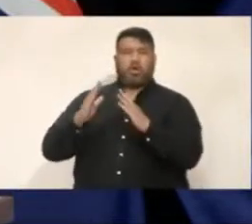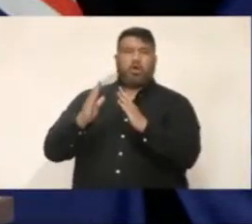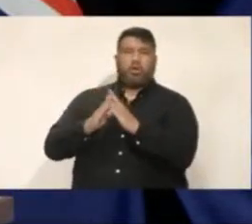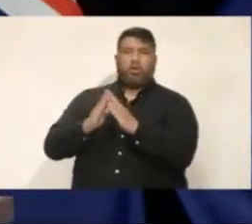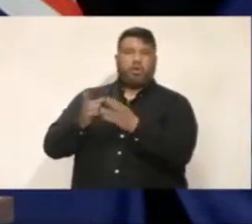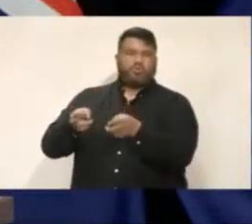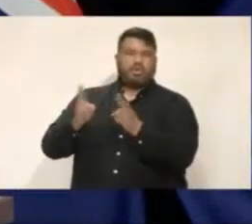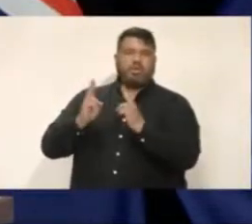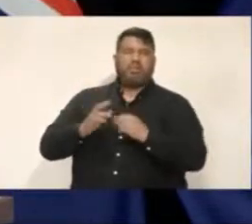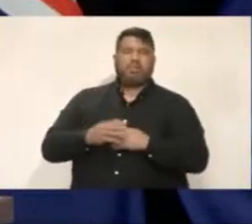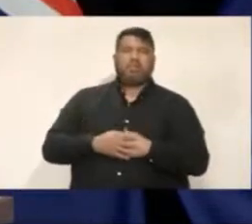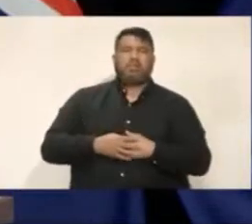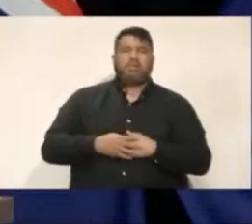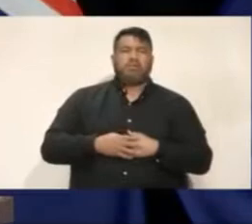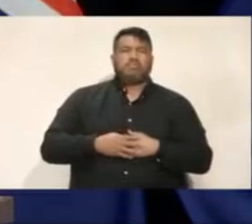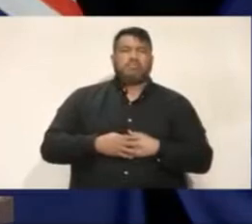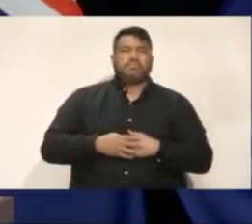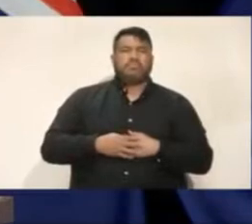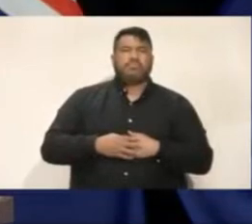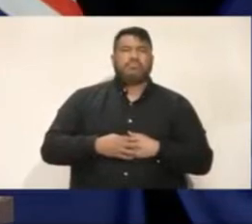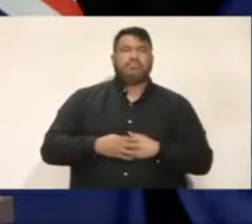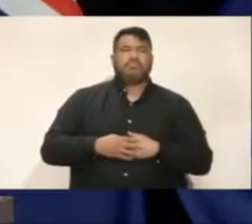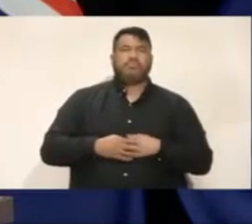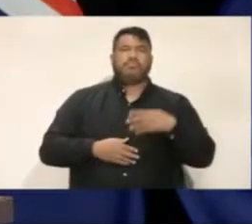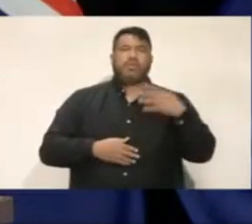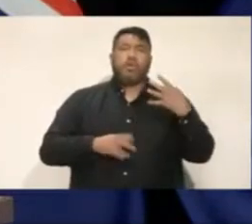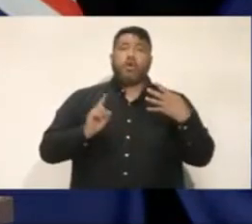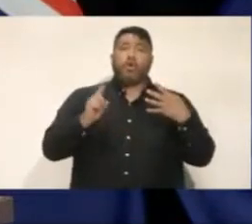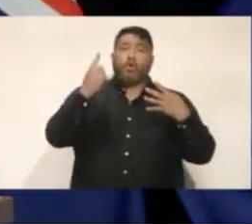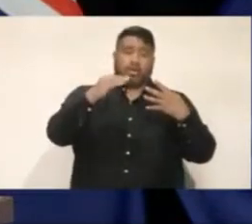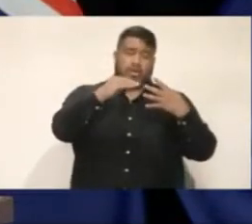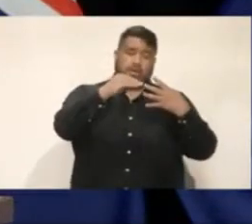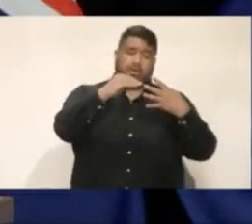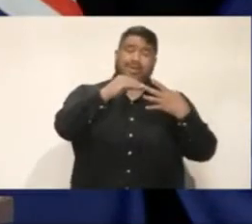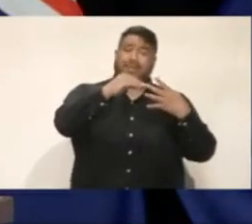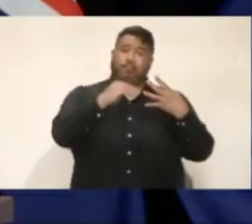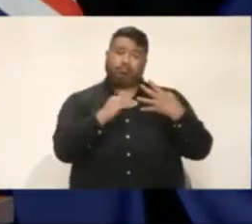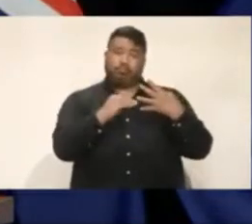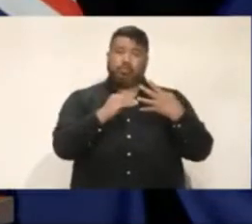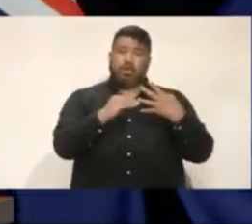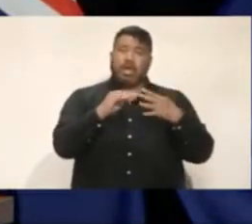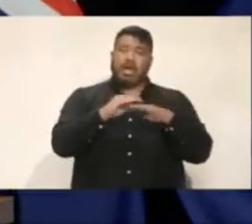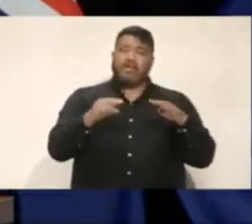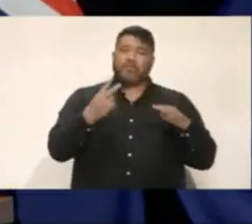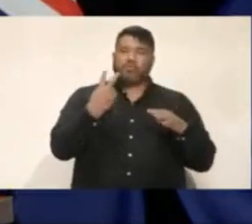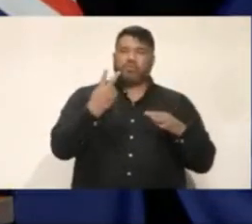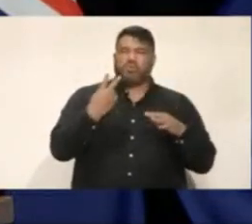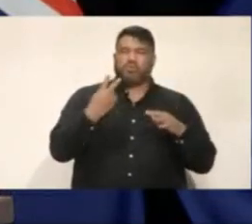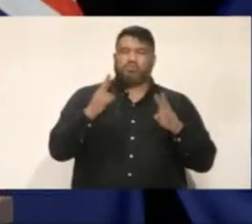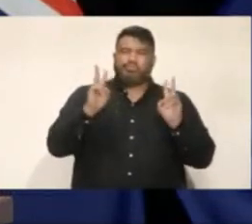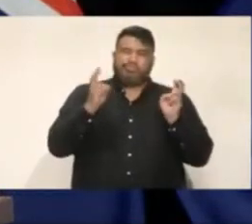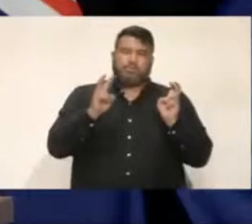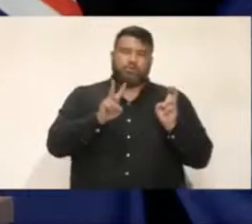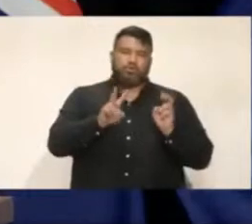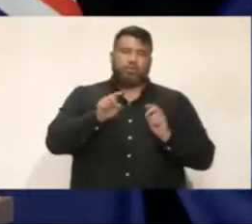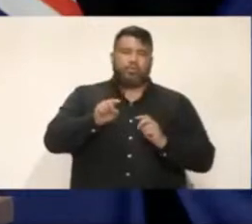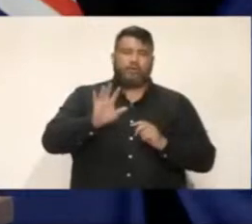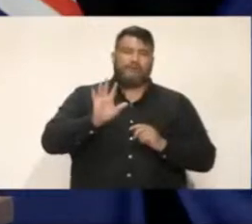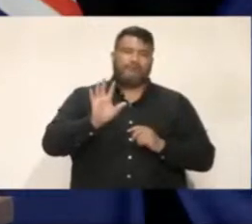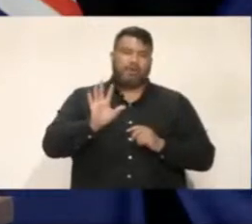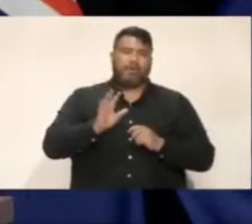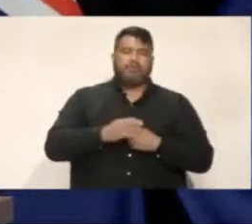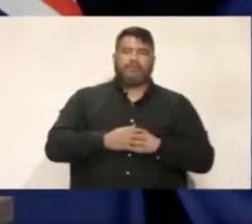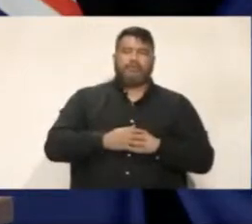to what I think we've all been calling level 2.5 for Auckland, we have had another 30 community